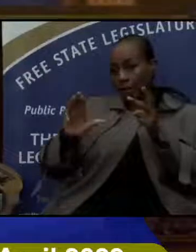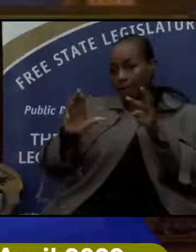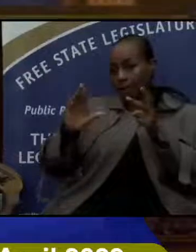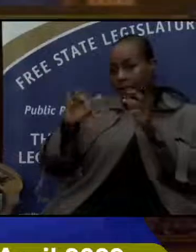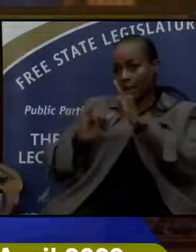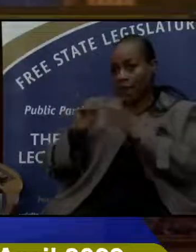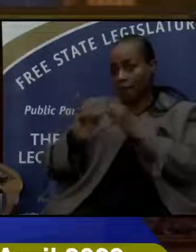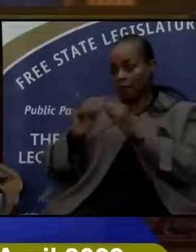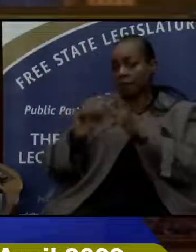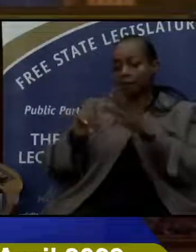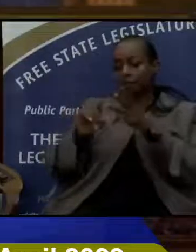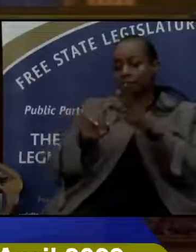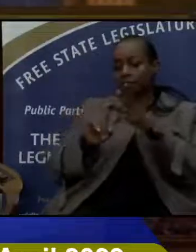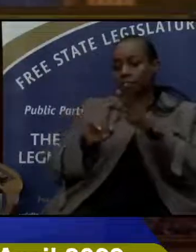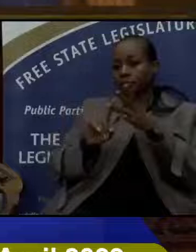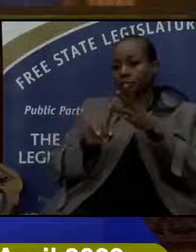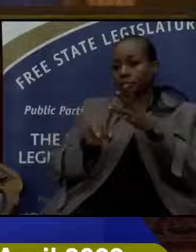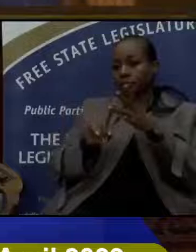347,811,000 rand.